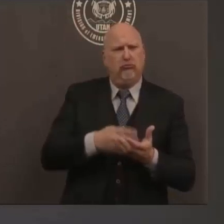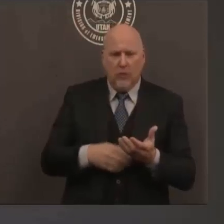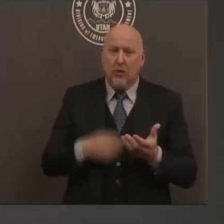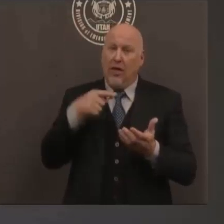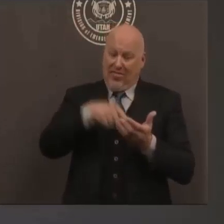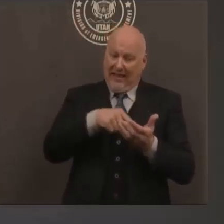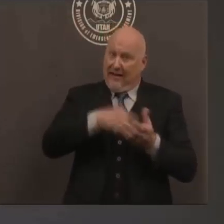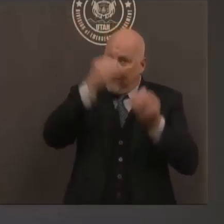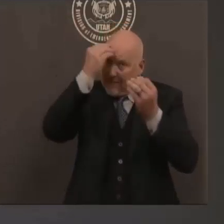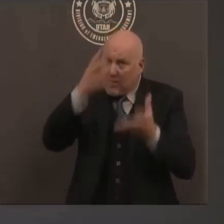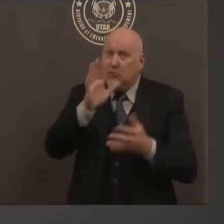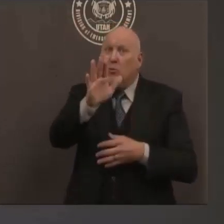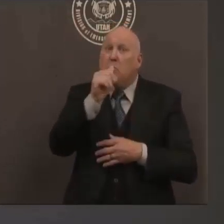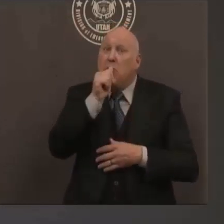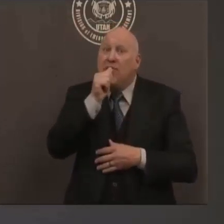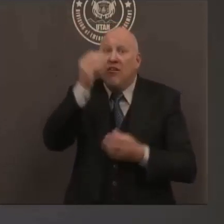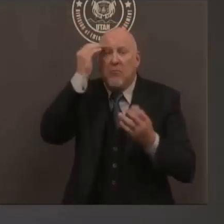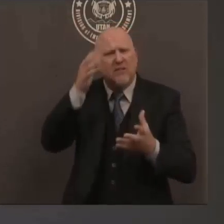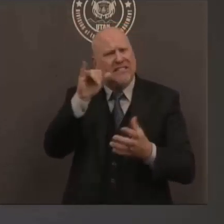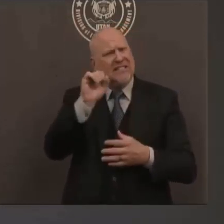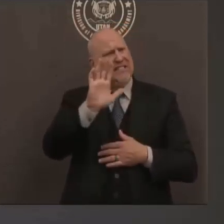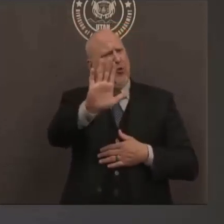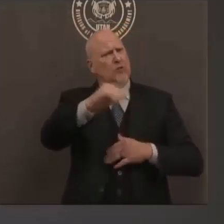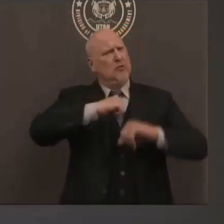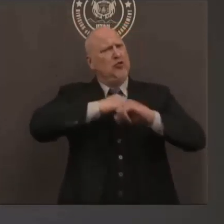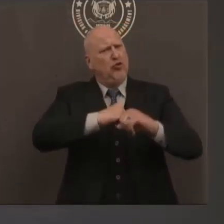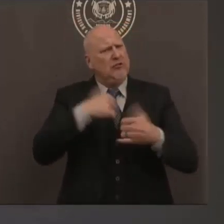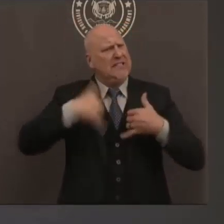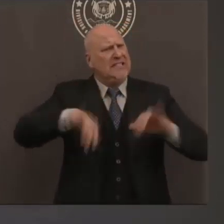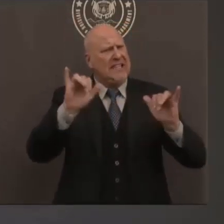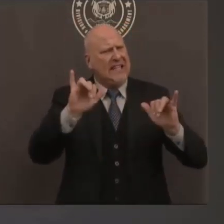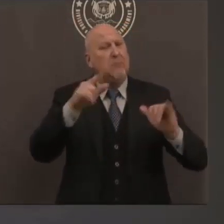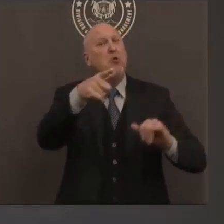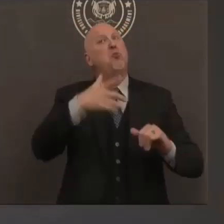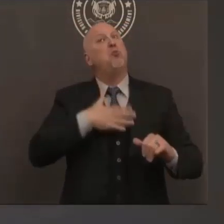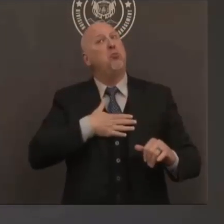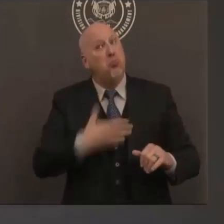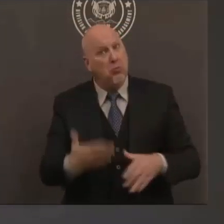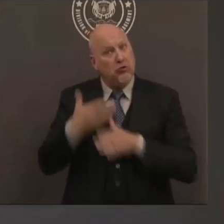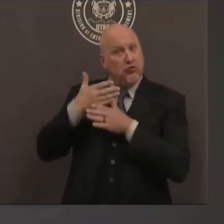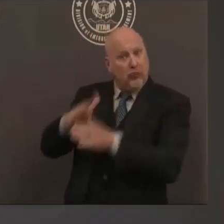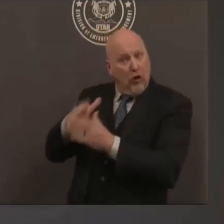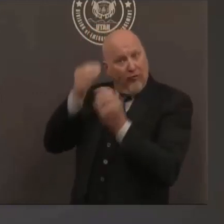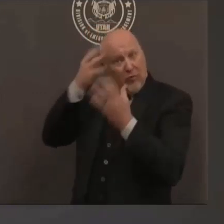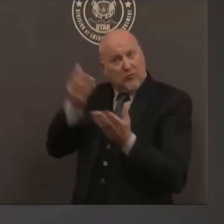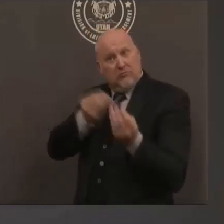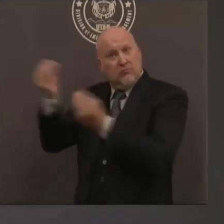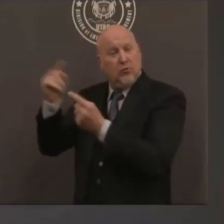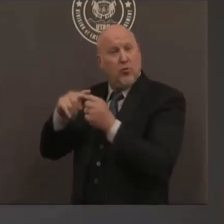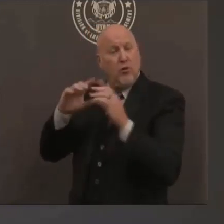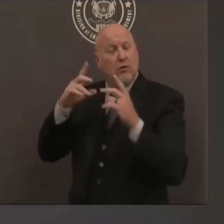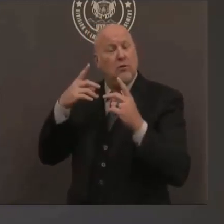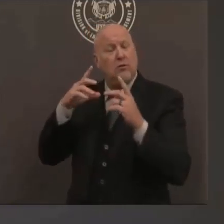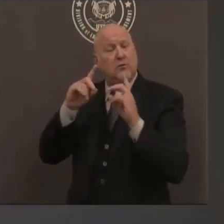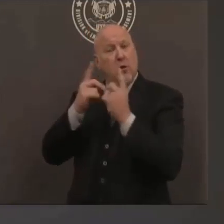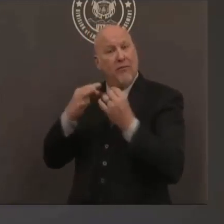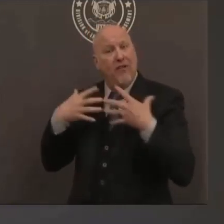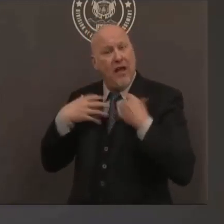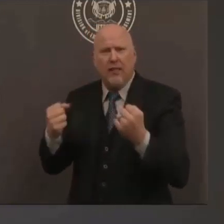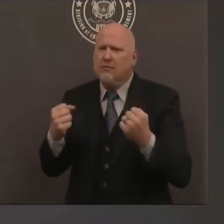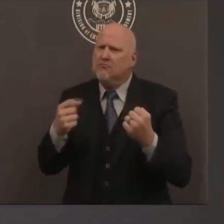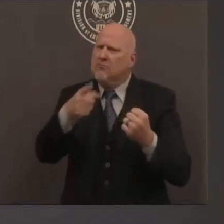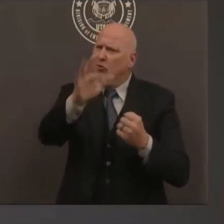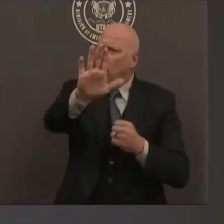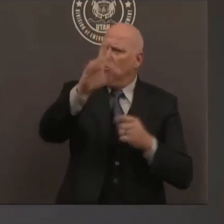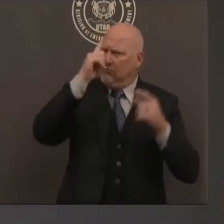automatically every 30 days if you allow it to be collected in the first place. This will help us find people that have been